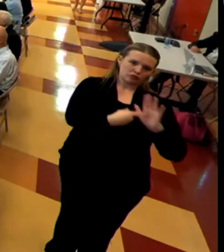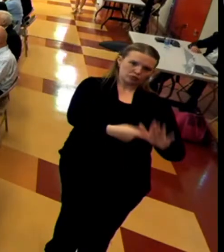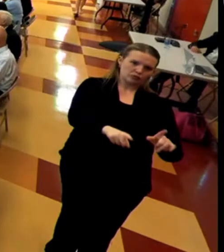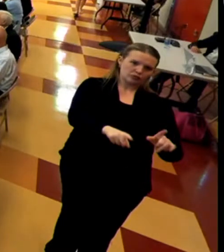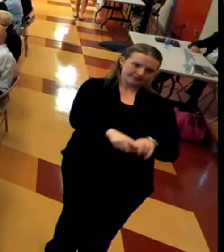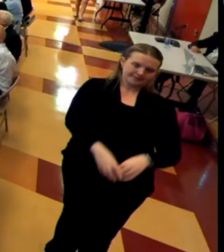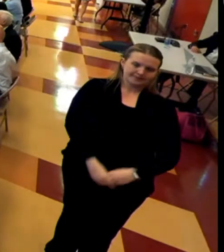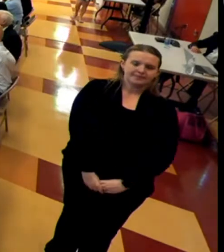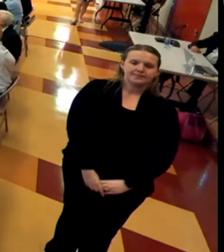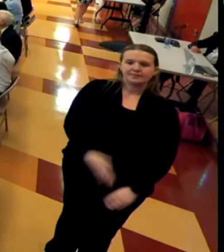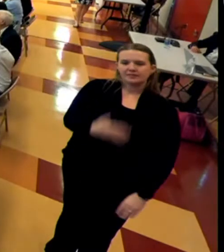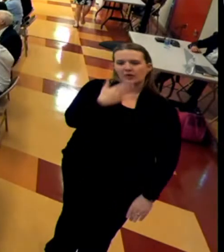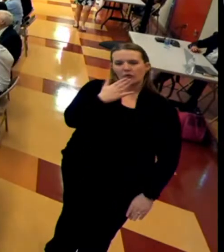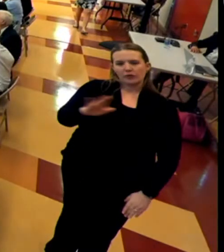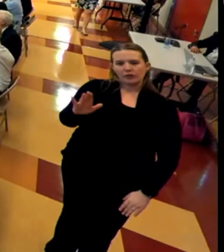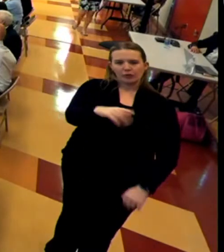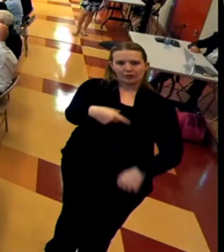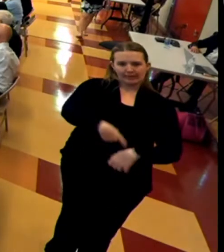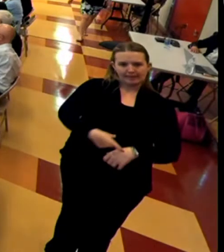Thank you.